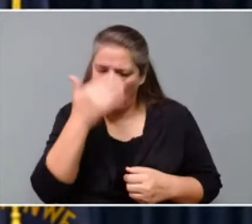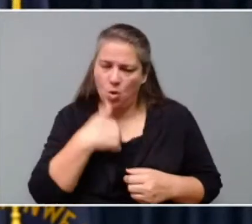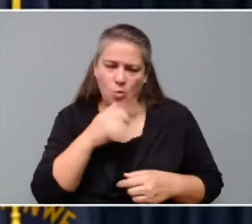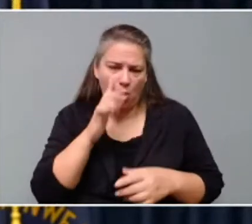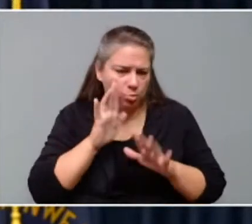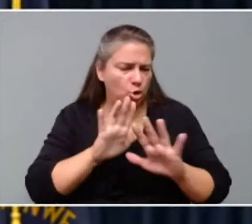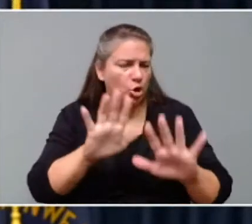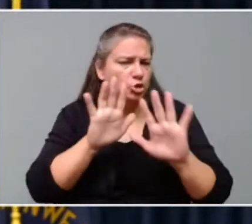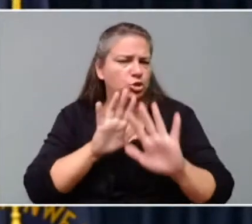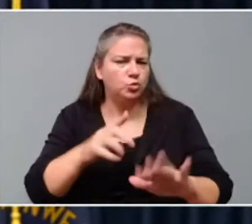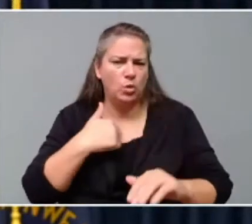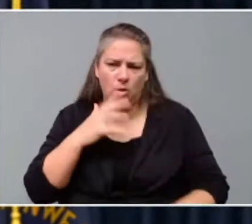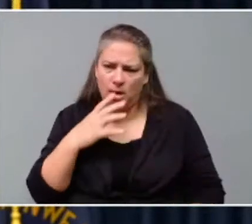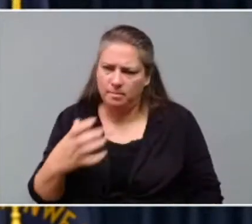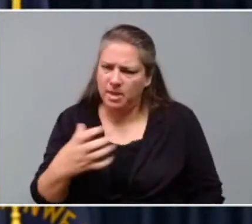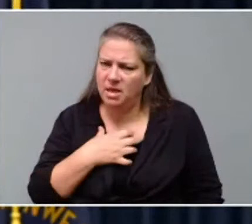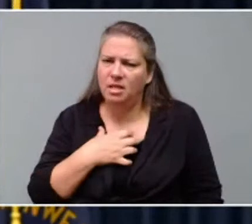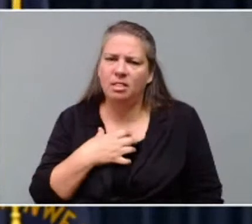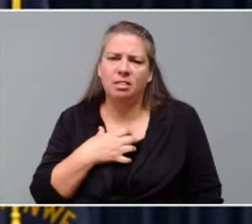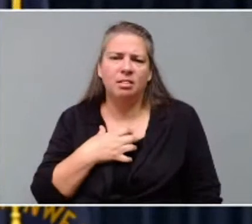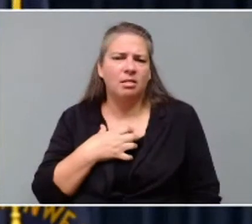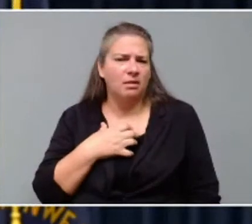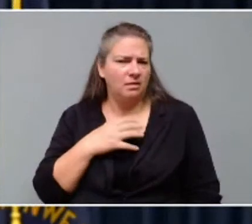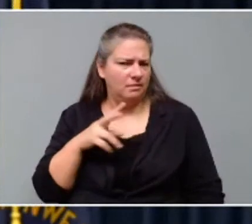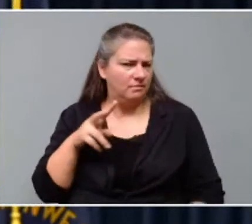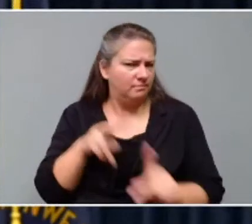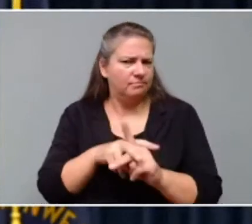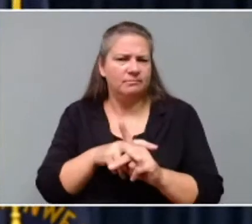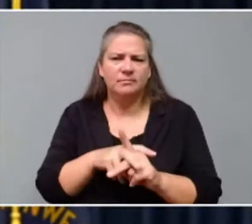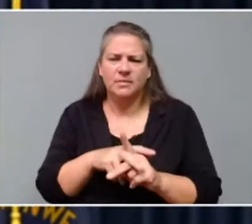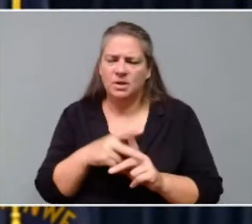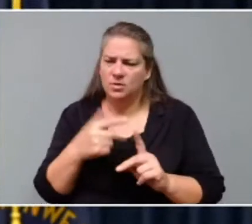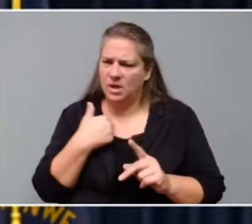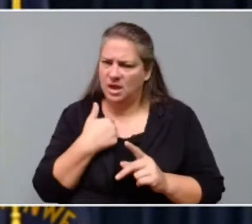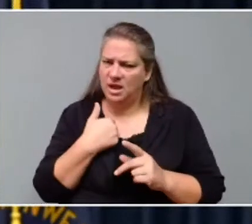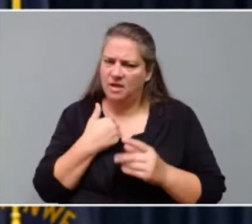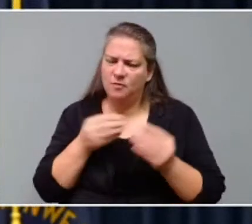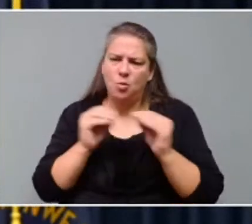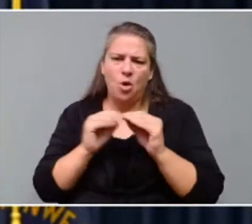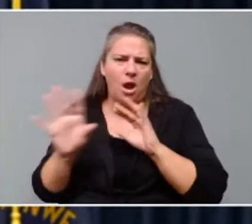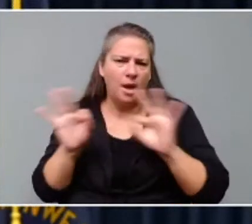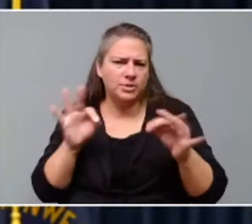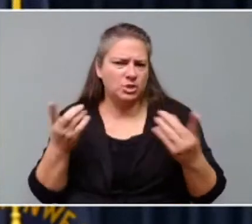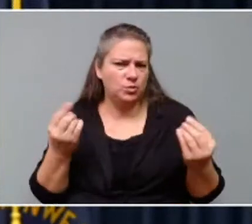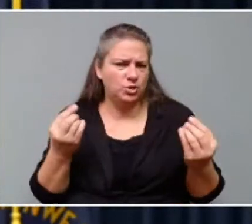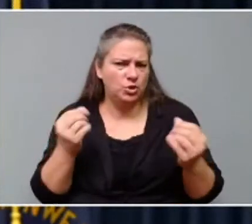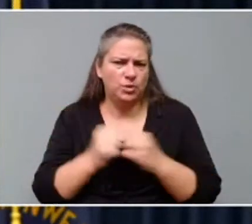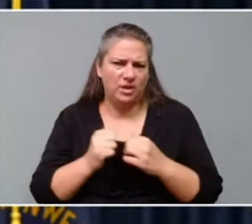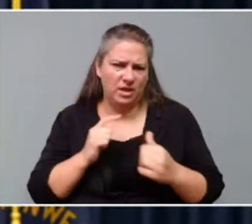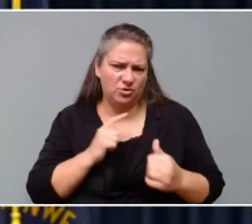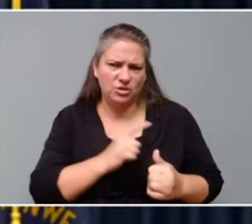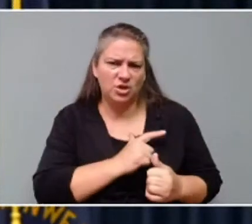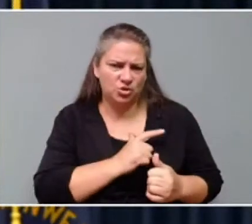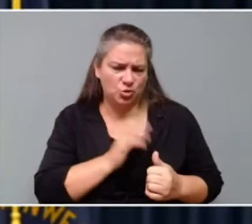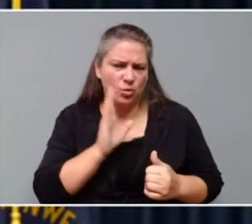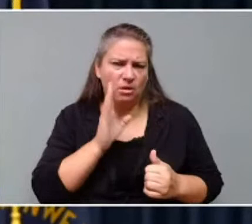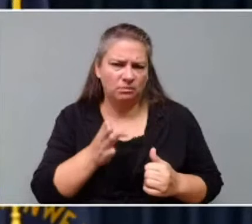state of emergency will hopefully give us additional options that we can consider with the legislature. So with